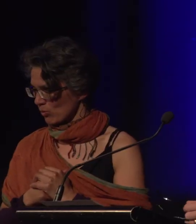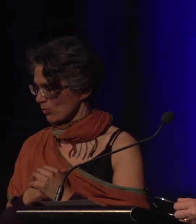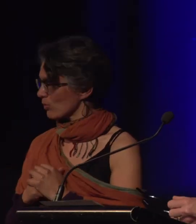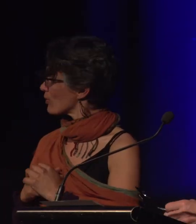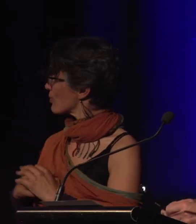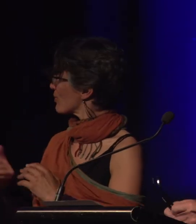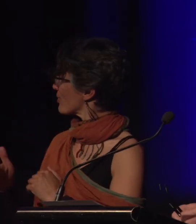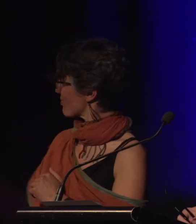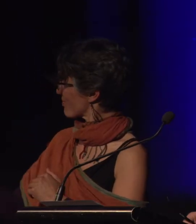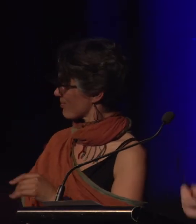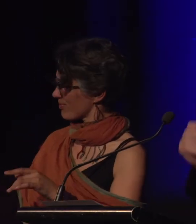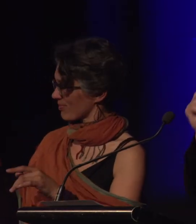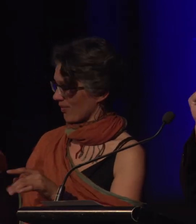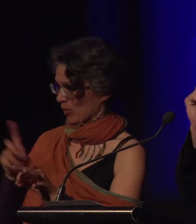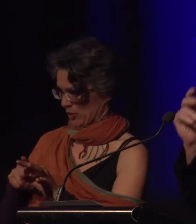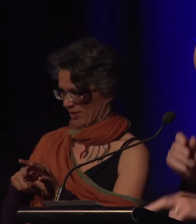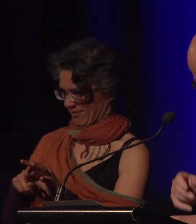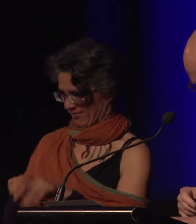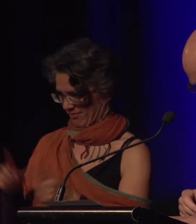So Shane, can I please ask a question of you?